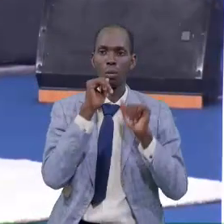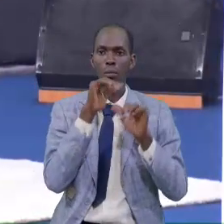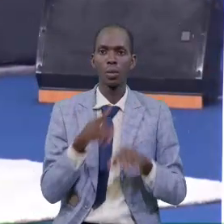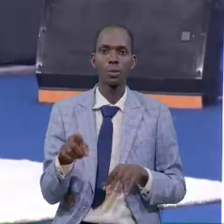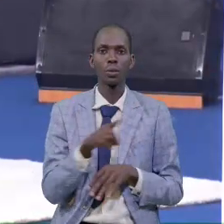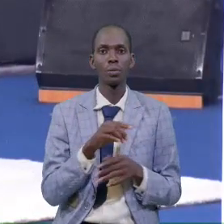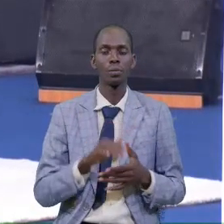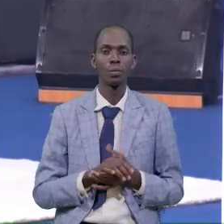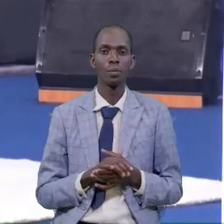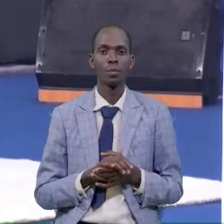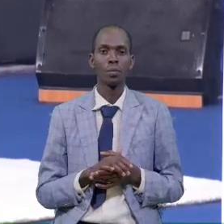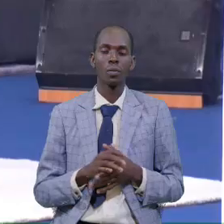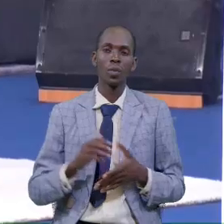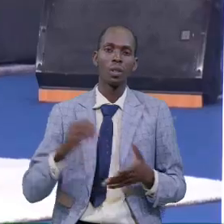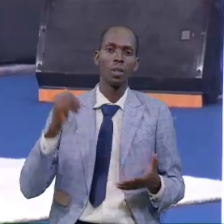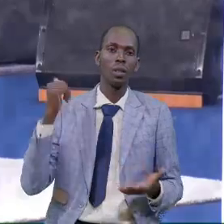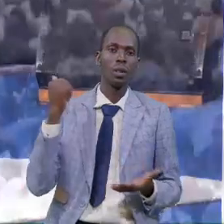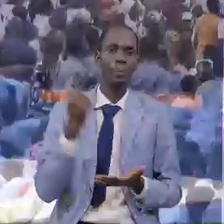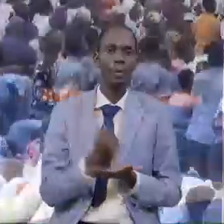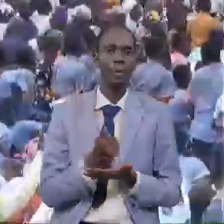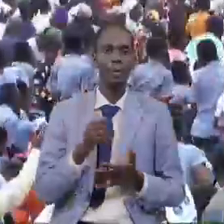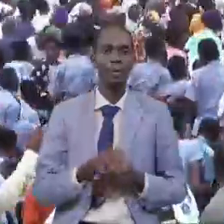Amen. Amen.